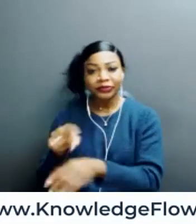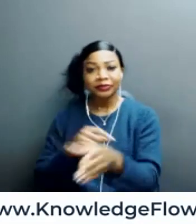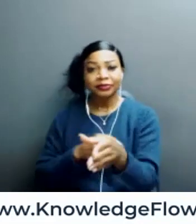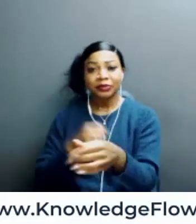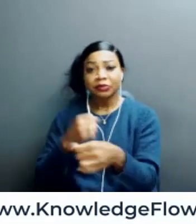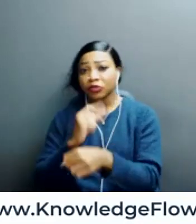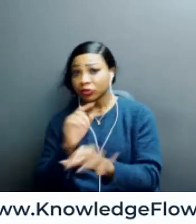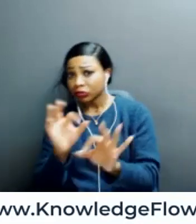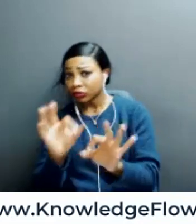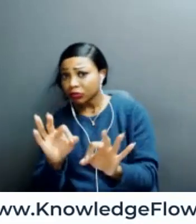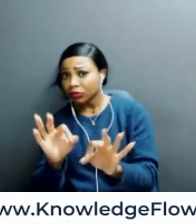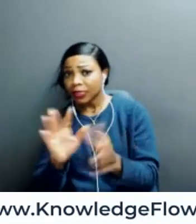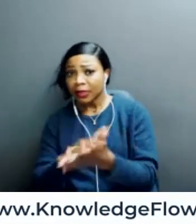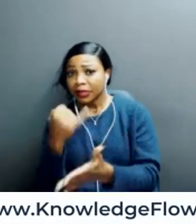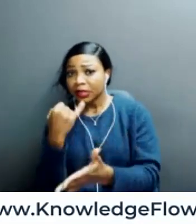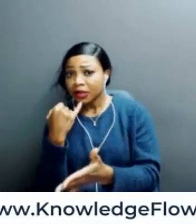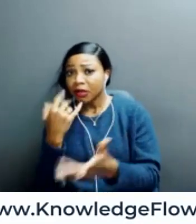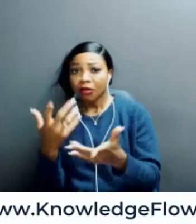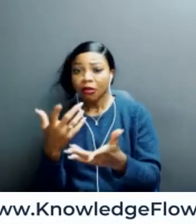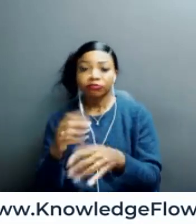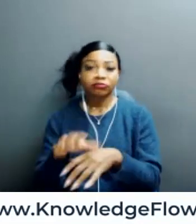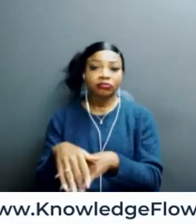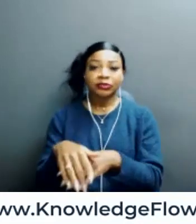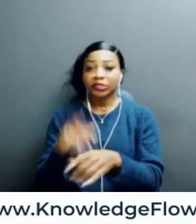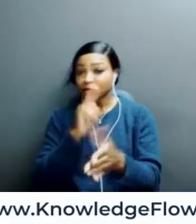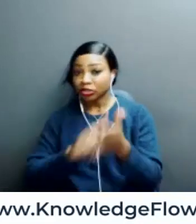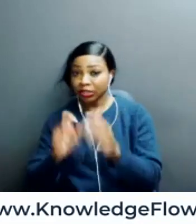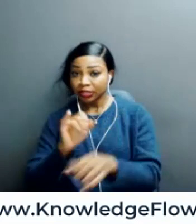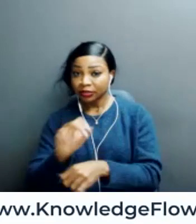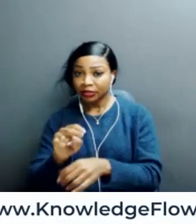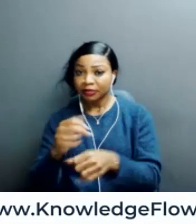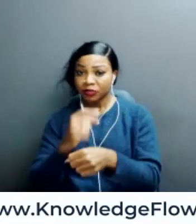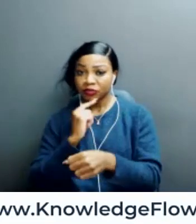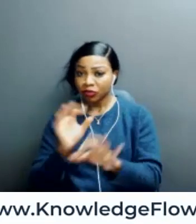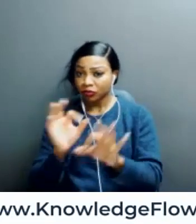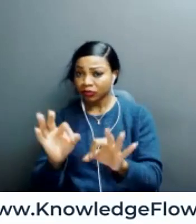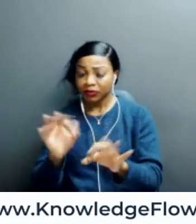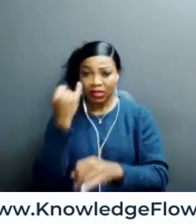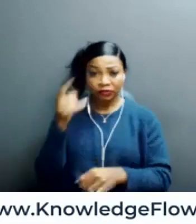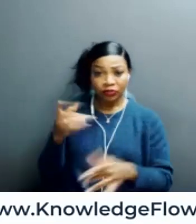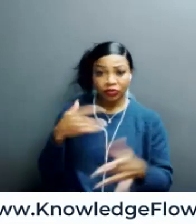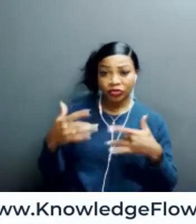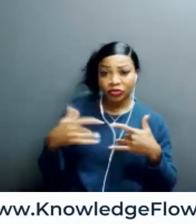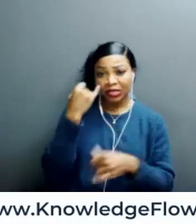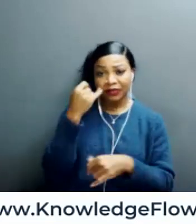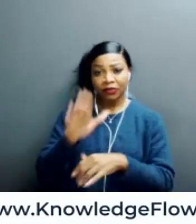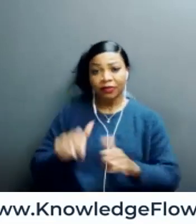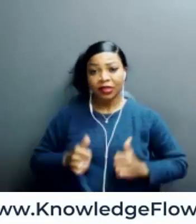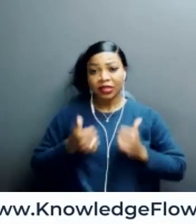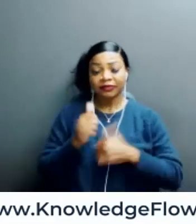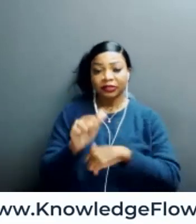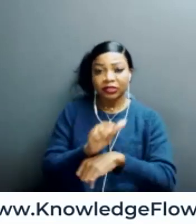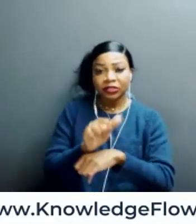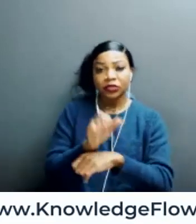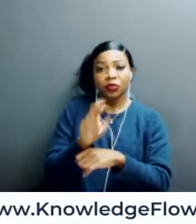send them a message pick up the phone you know make a call and check check in with that person if you are worried that they are in danger or you're concerned about